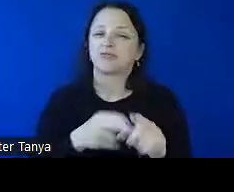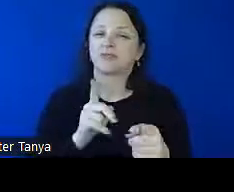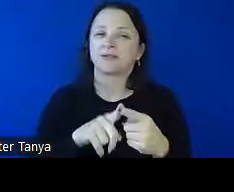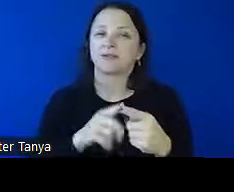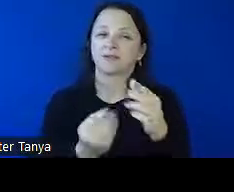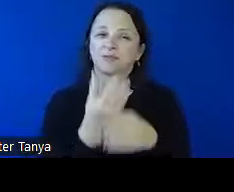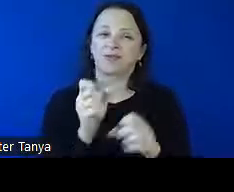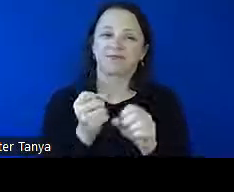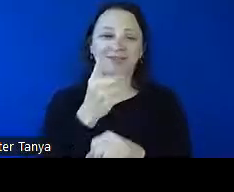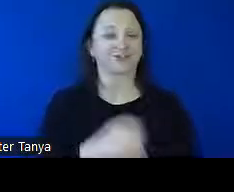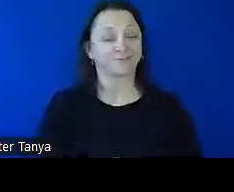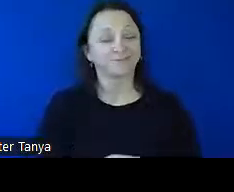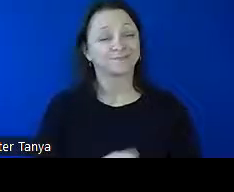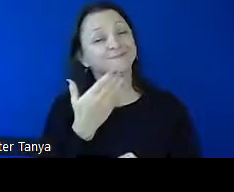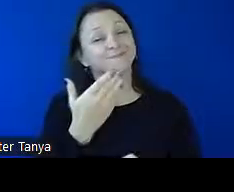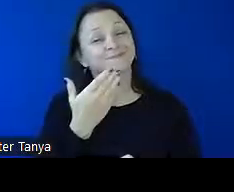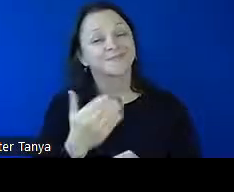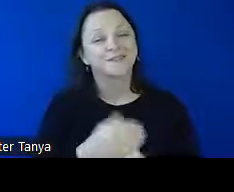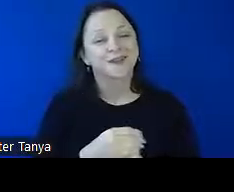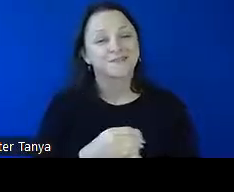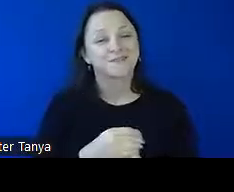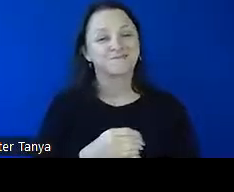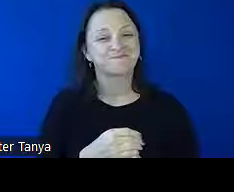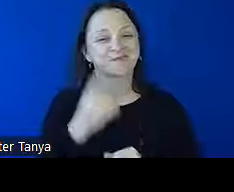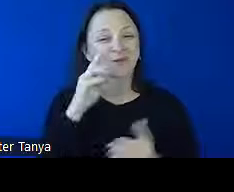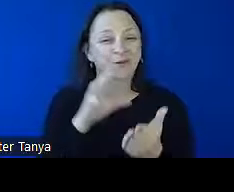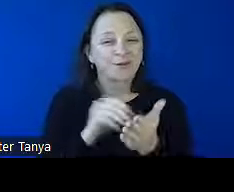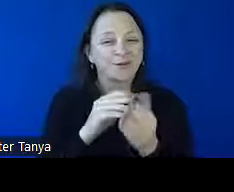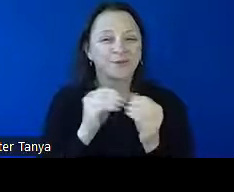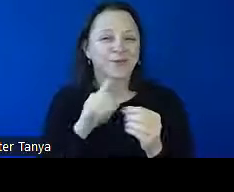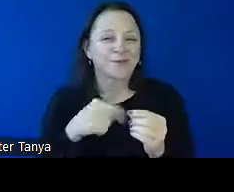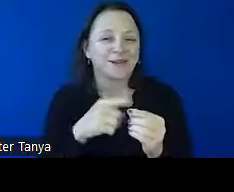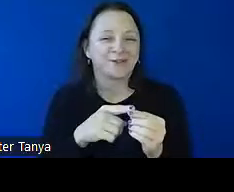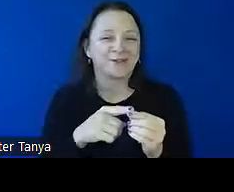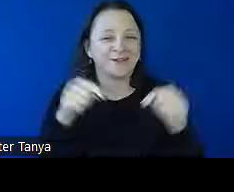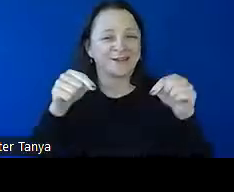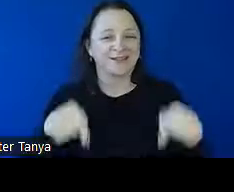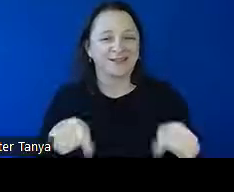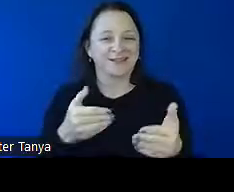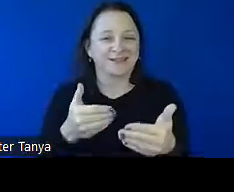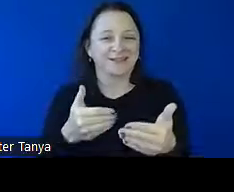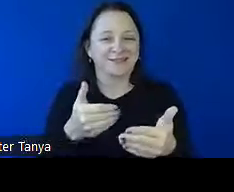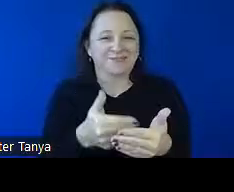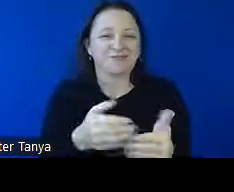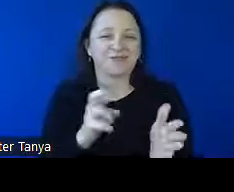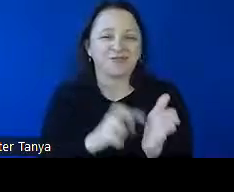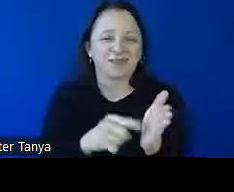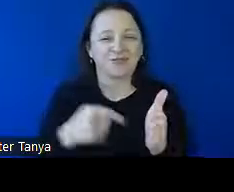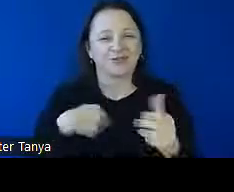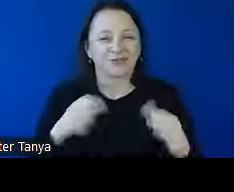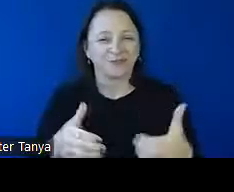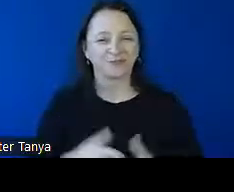spring. So thank you for learning more about this up and coming research in our division.